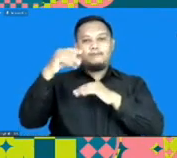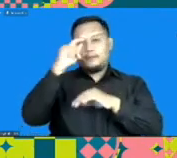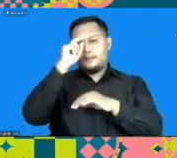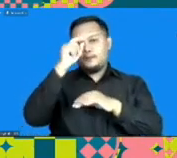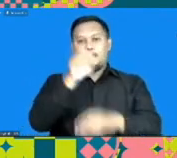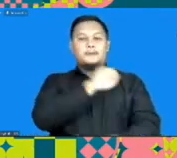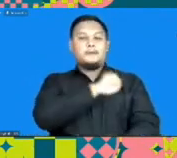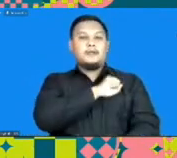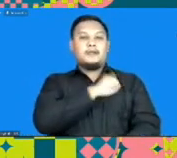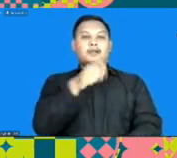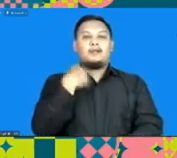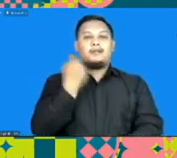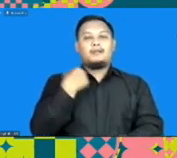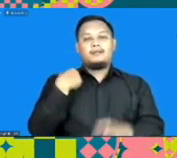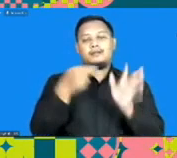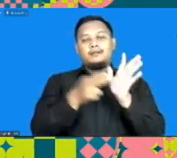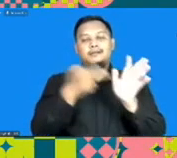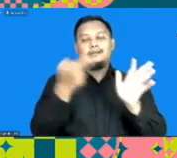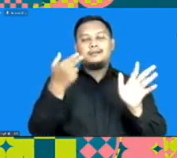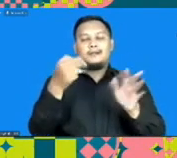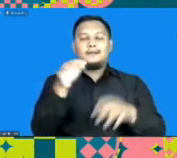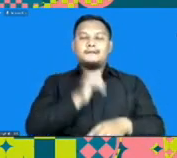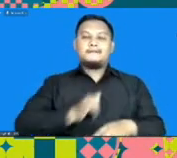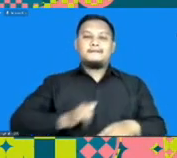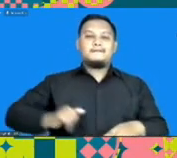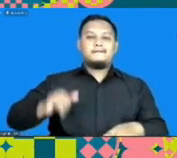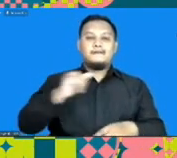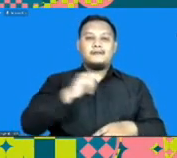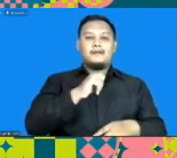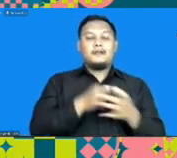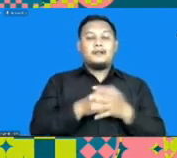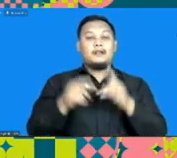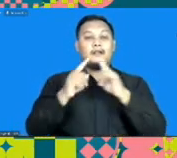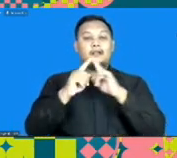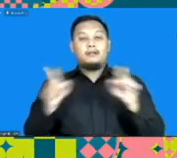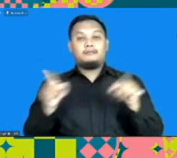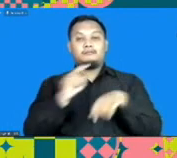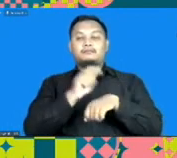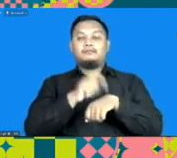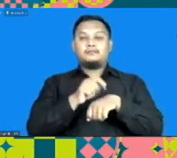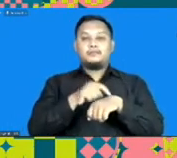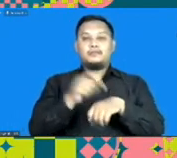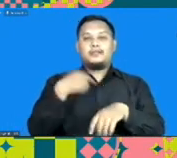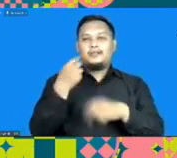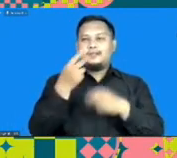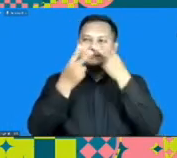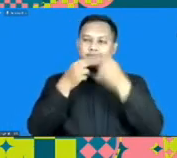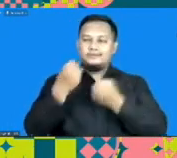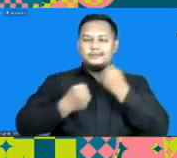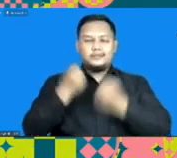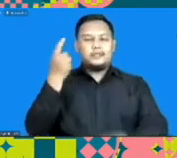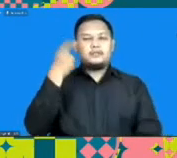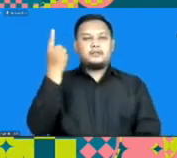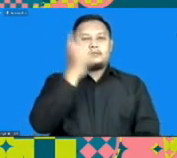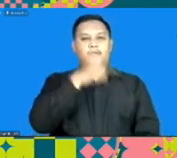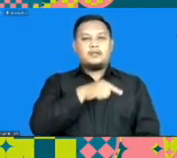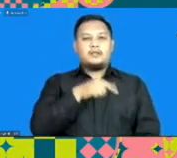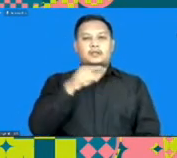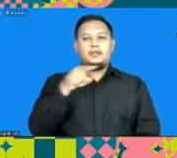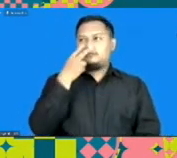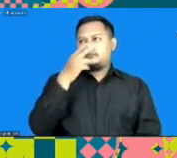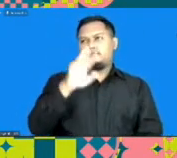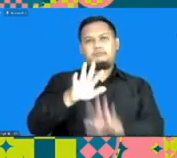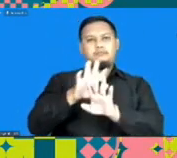we... The fingers on your hand, yeah, are the punchline. But when we come to day-to-day activities, because I give you a bit of background, because state-owned enterprise actually have two